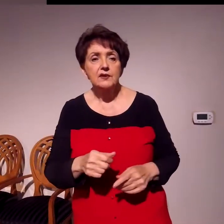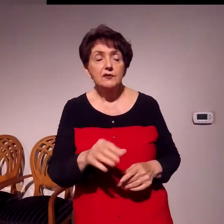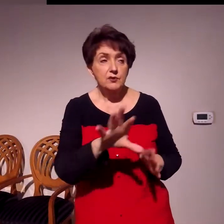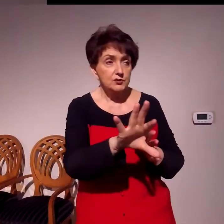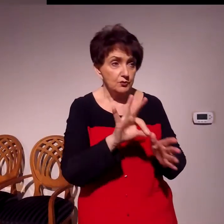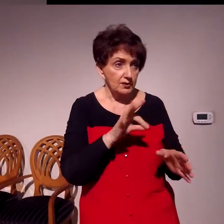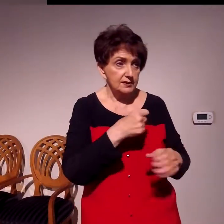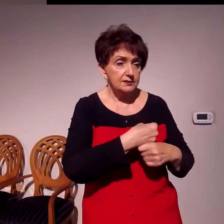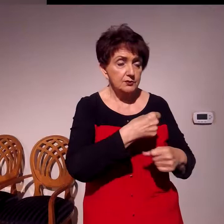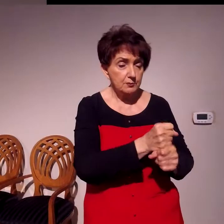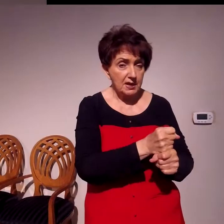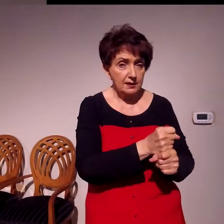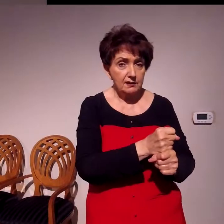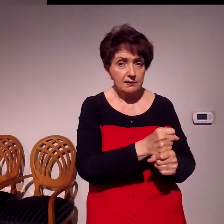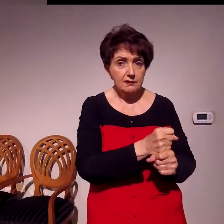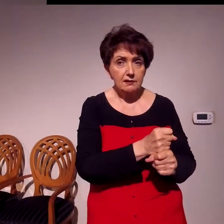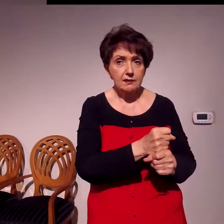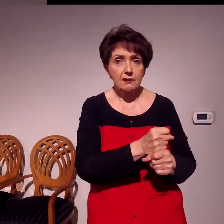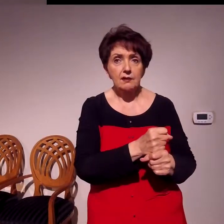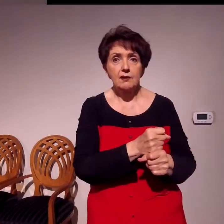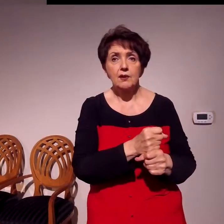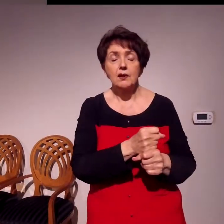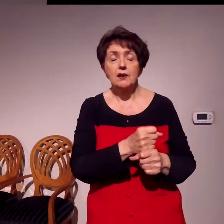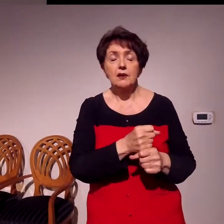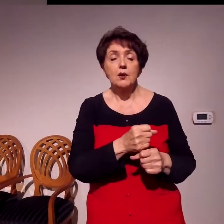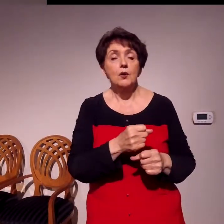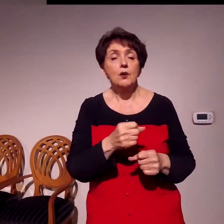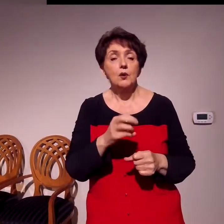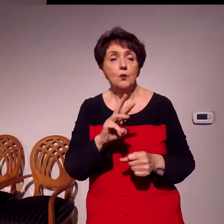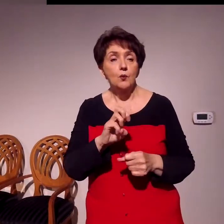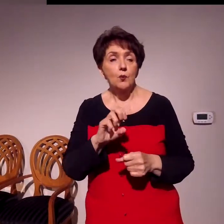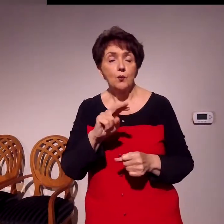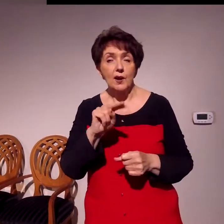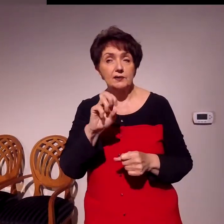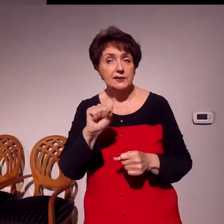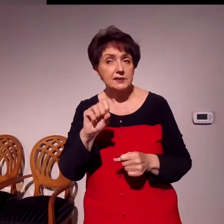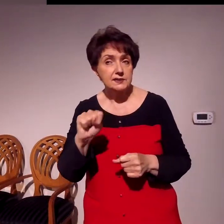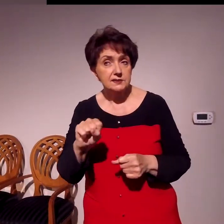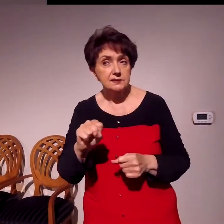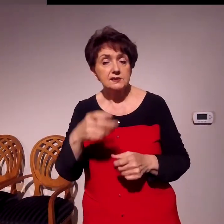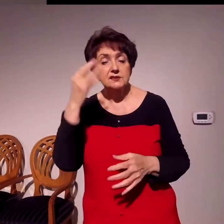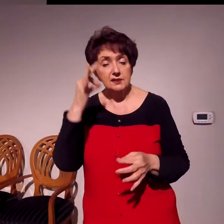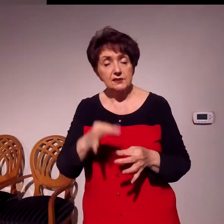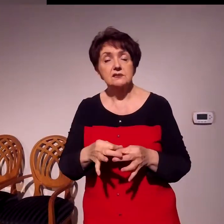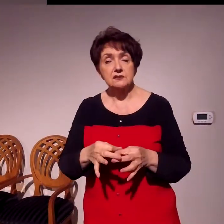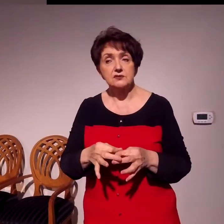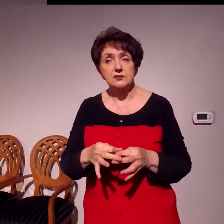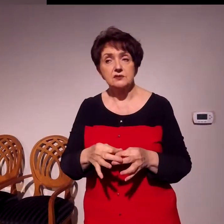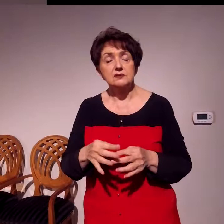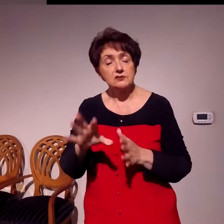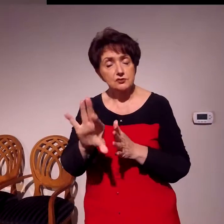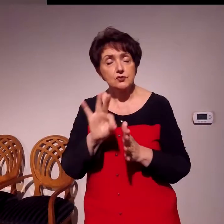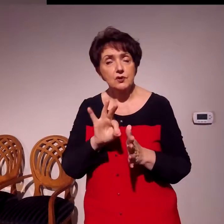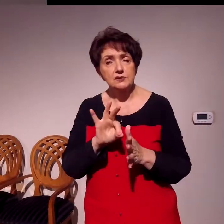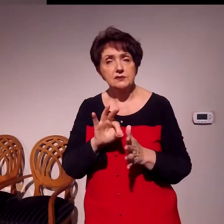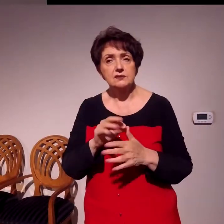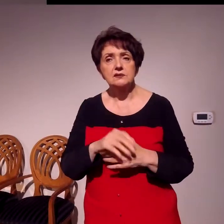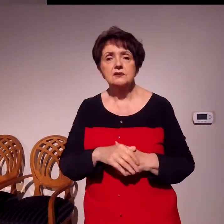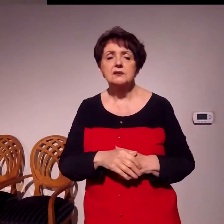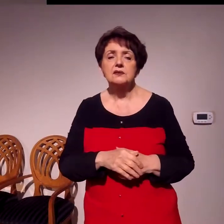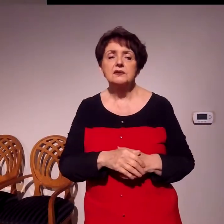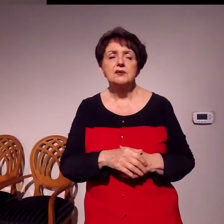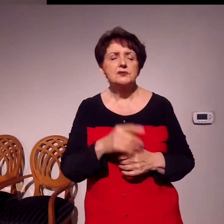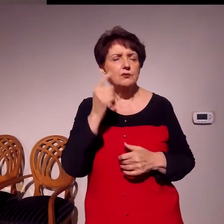we're making. Wellness is a decision, right? It's a choice, it's a decision. The choices that we're making,